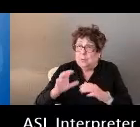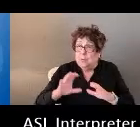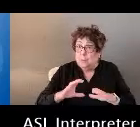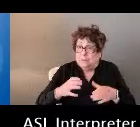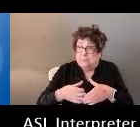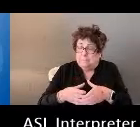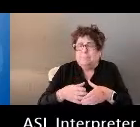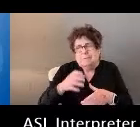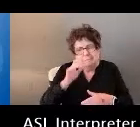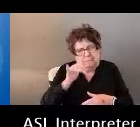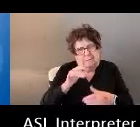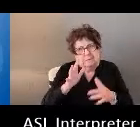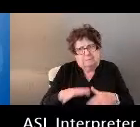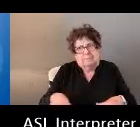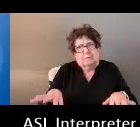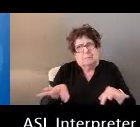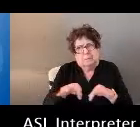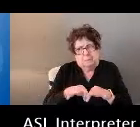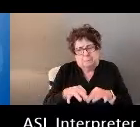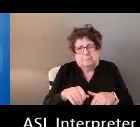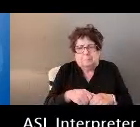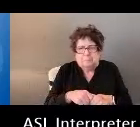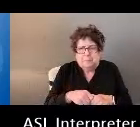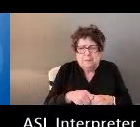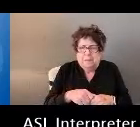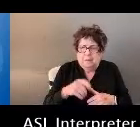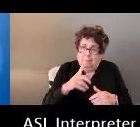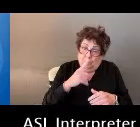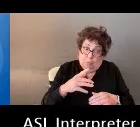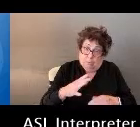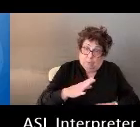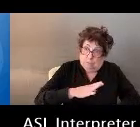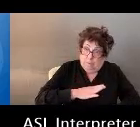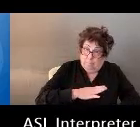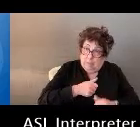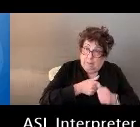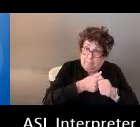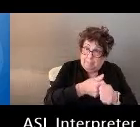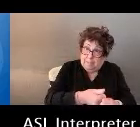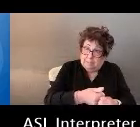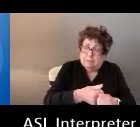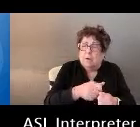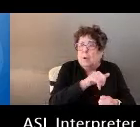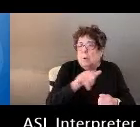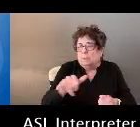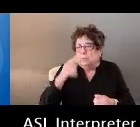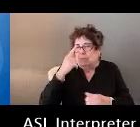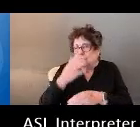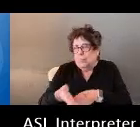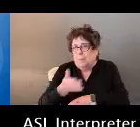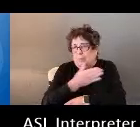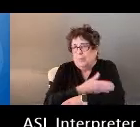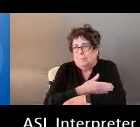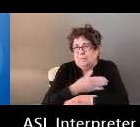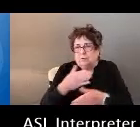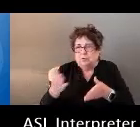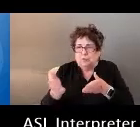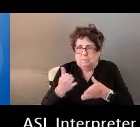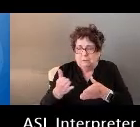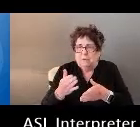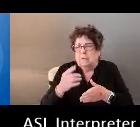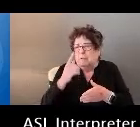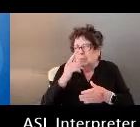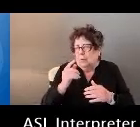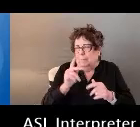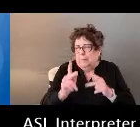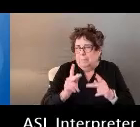fundamental, and not only to meet compliance, but also to improving service to individuals with disabilities